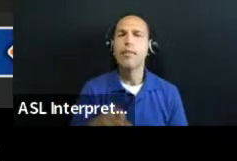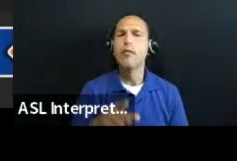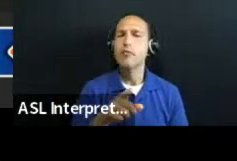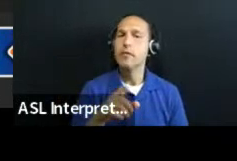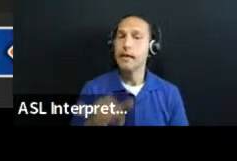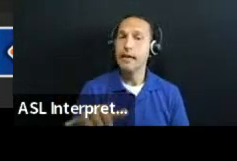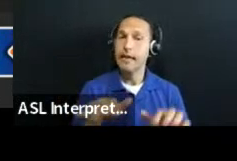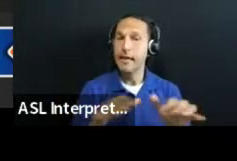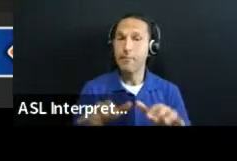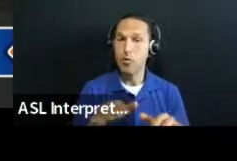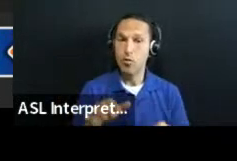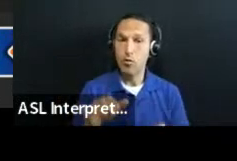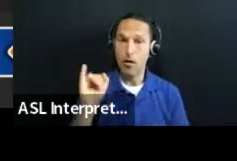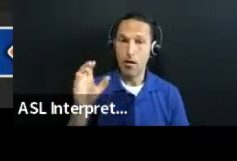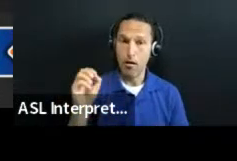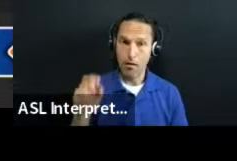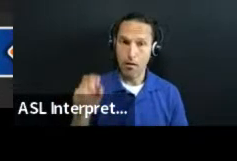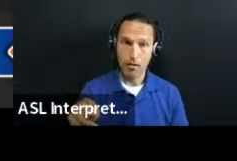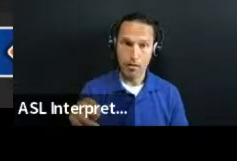right? This